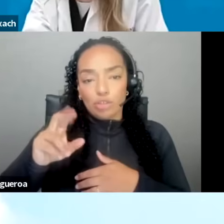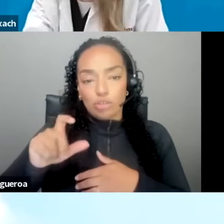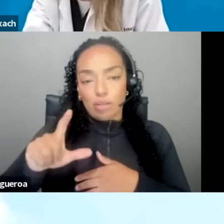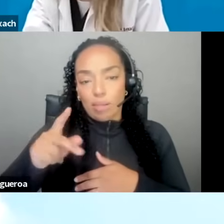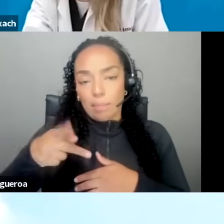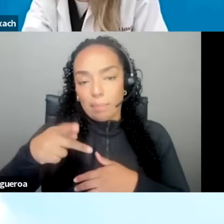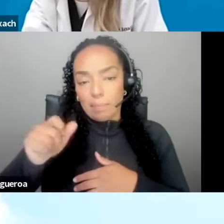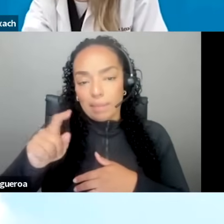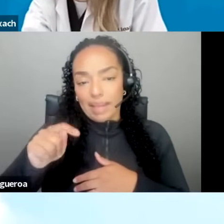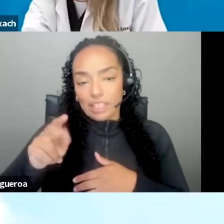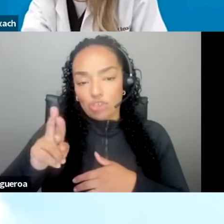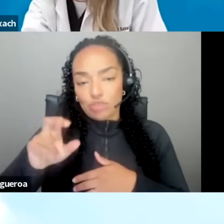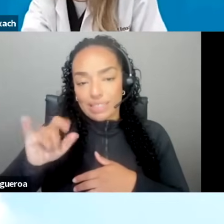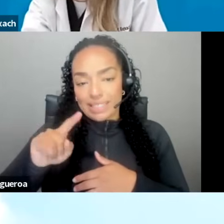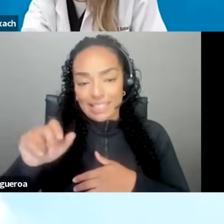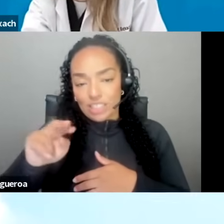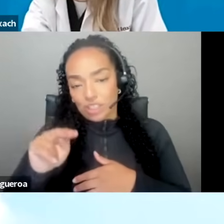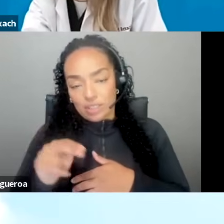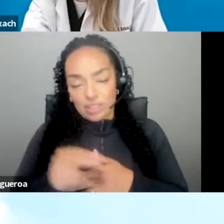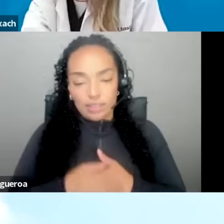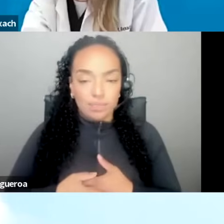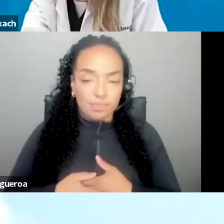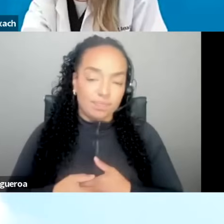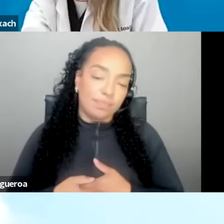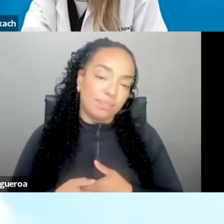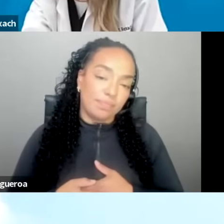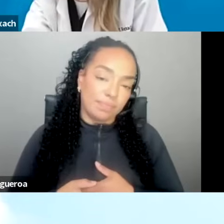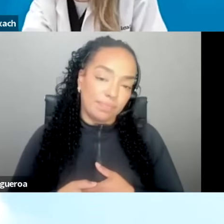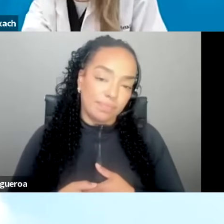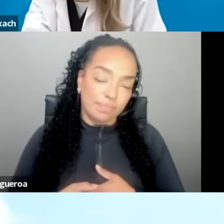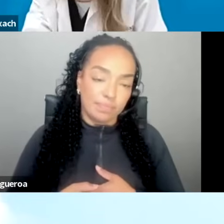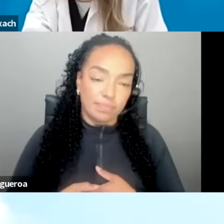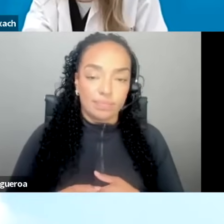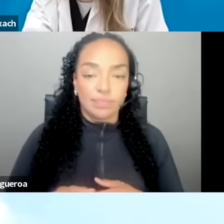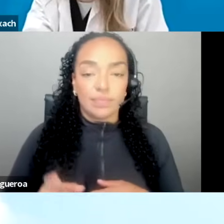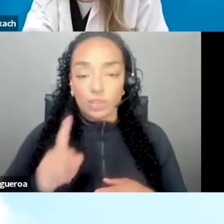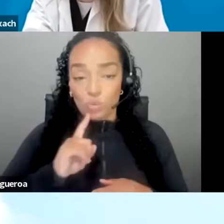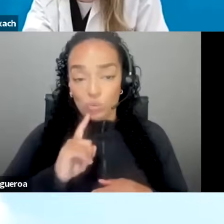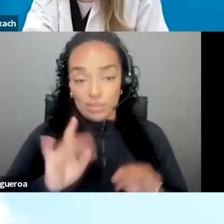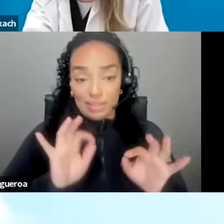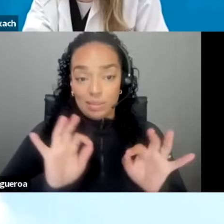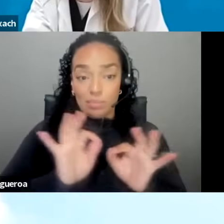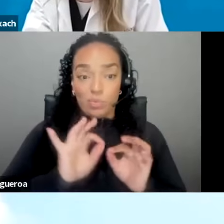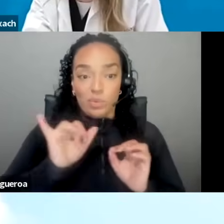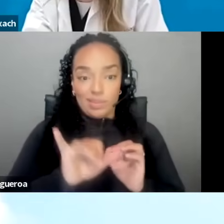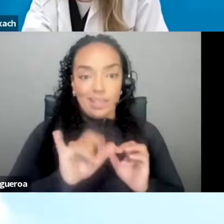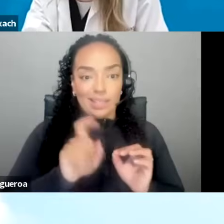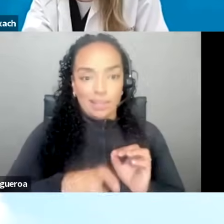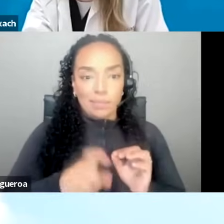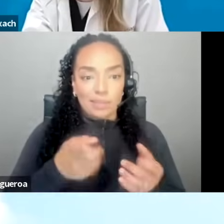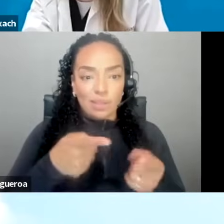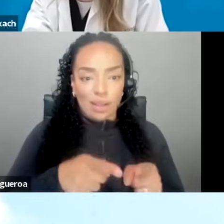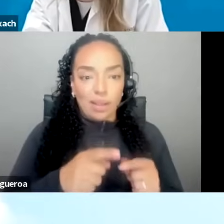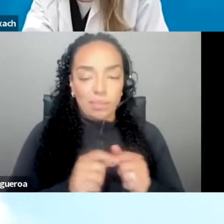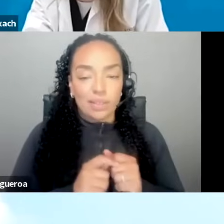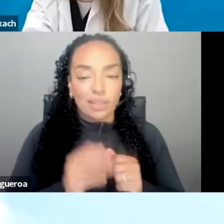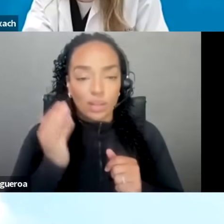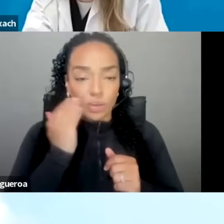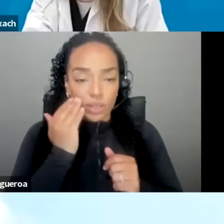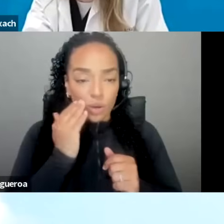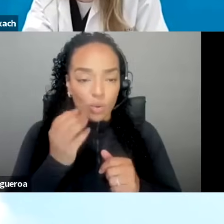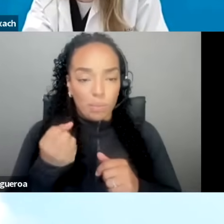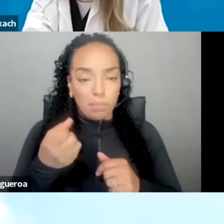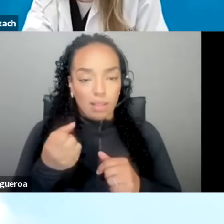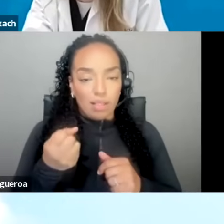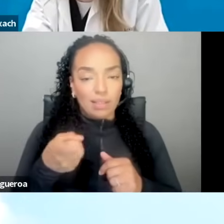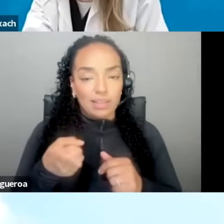And again, I would just say really important that be done, because we know that such milk could serve as